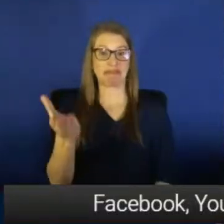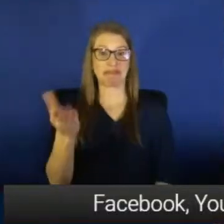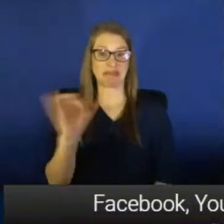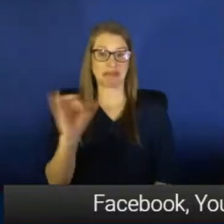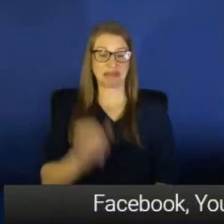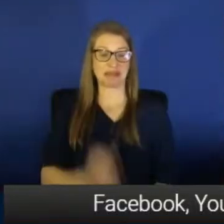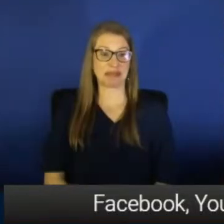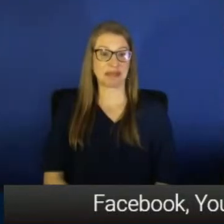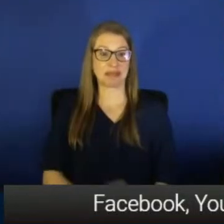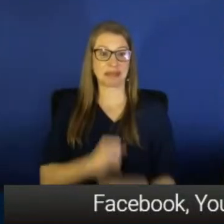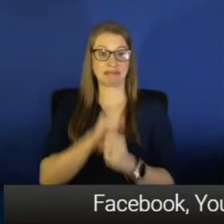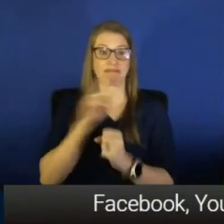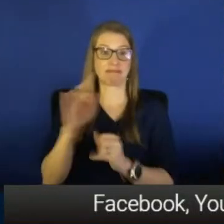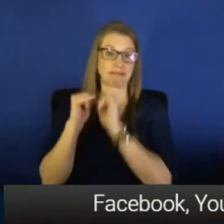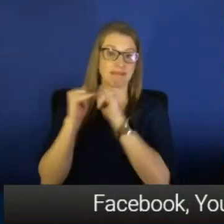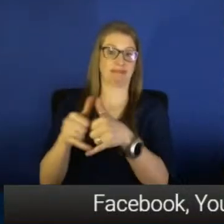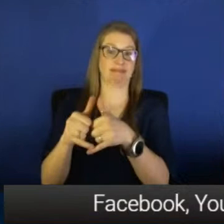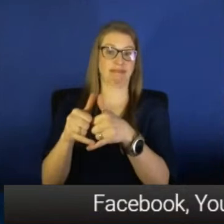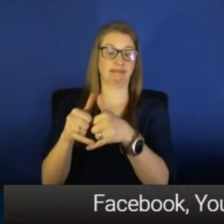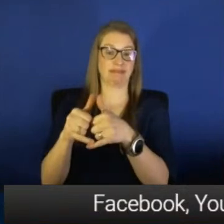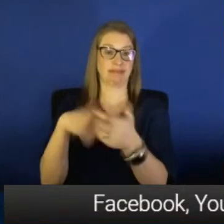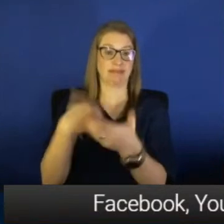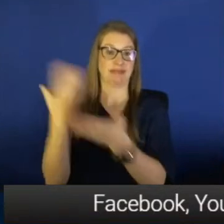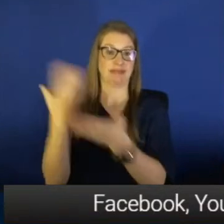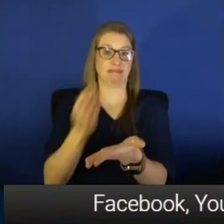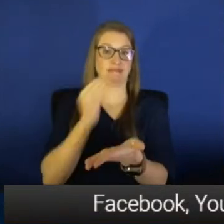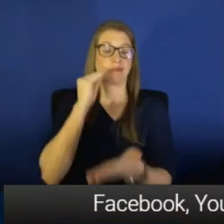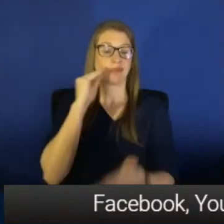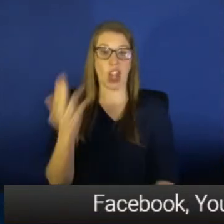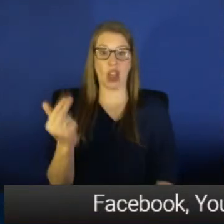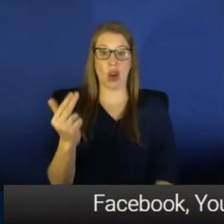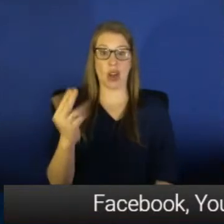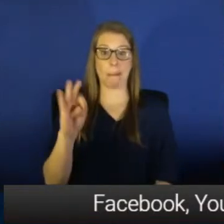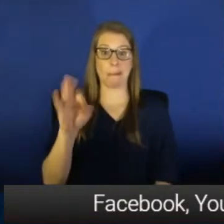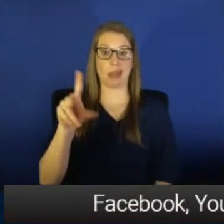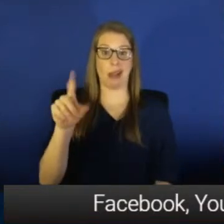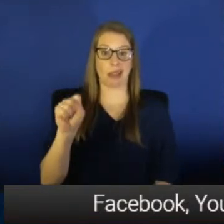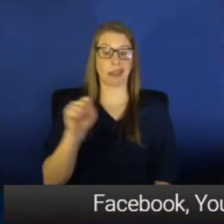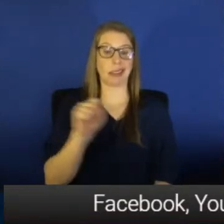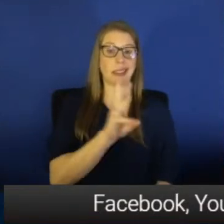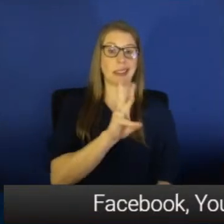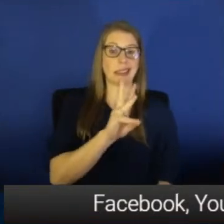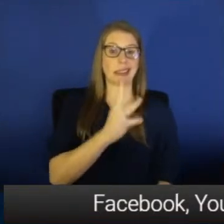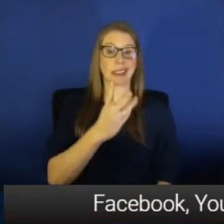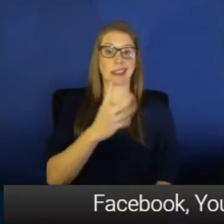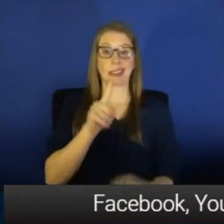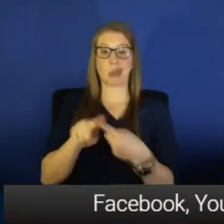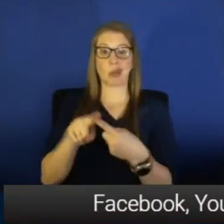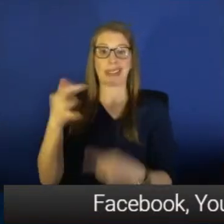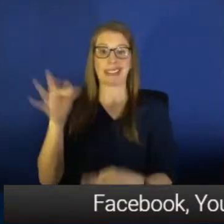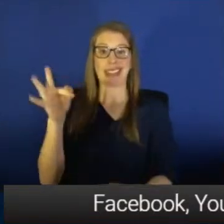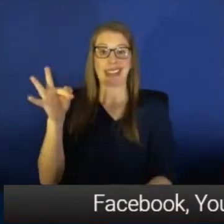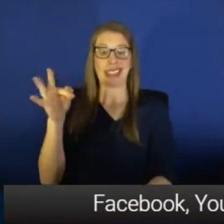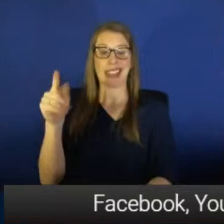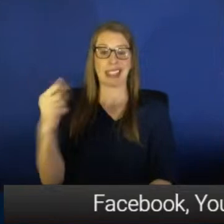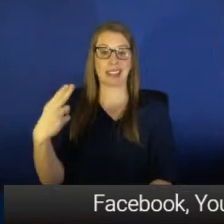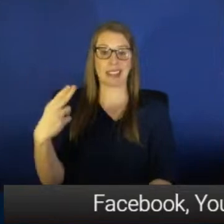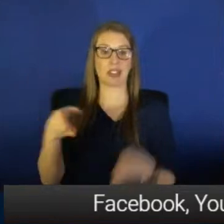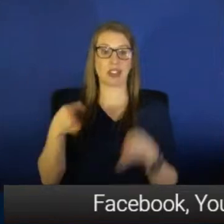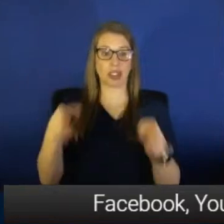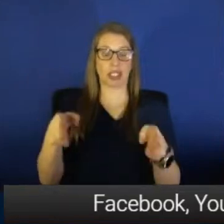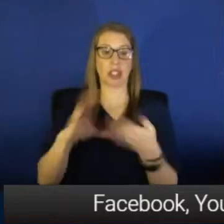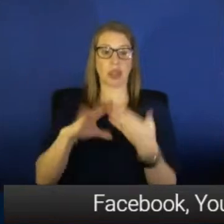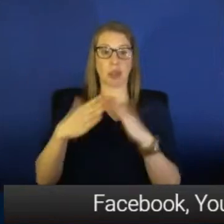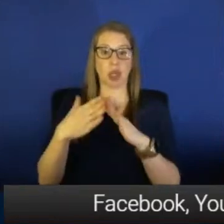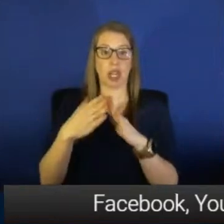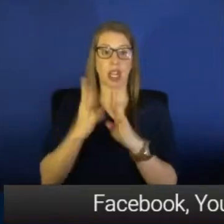trophy home safe and sound. So that parade ran 13 blocks from 6th to 19th Street there along Mass Street. The community lined up,